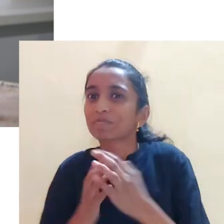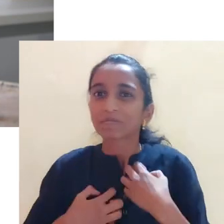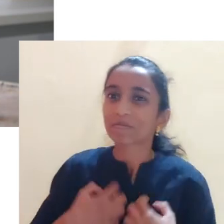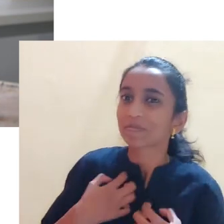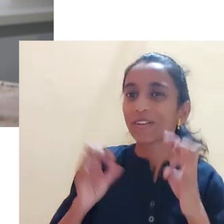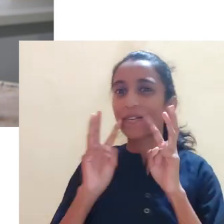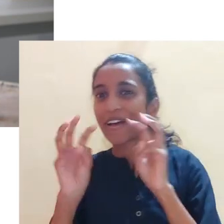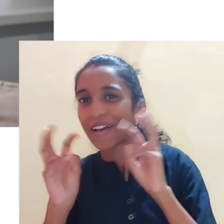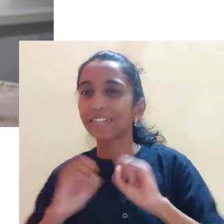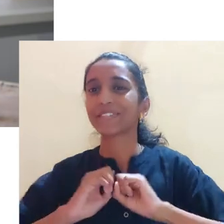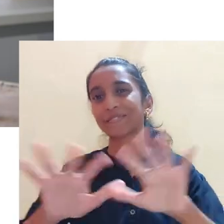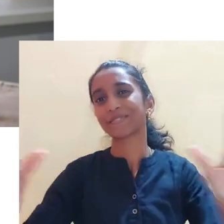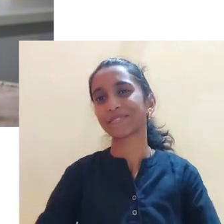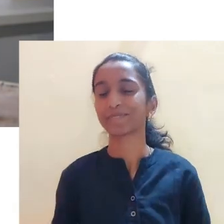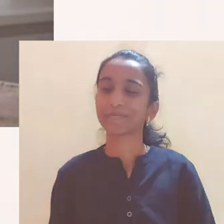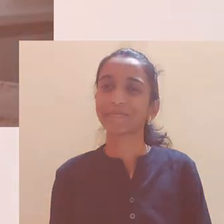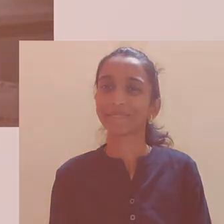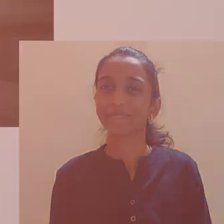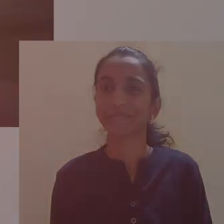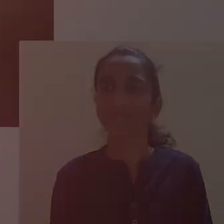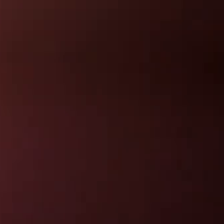of curiosity and wonder.